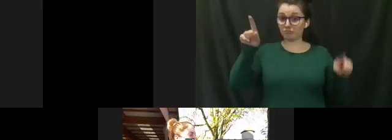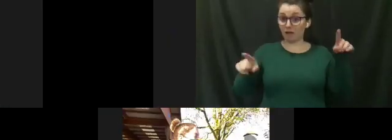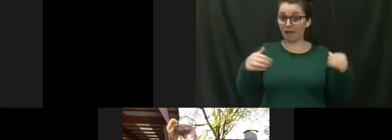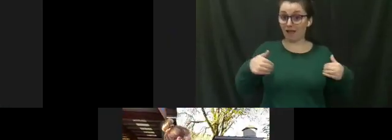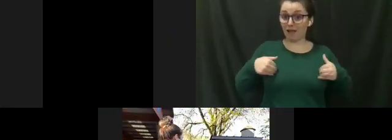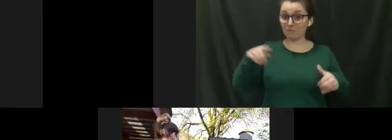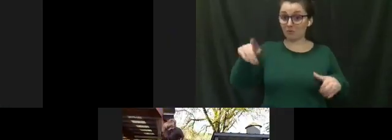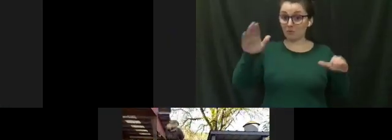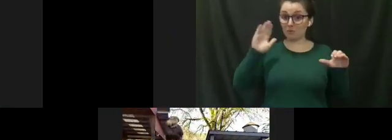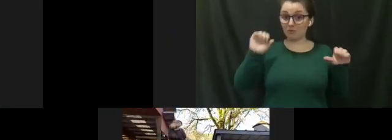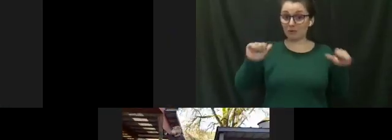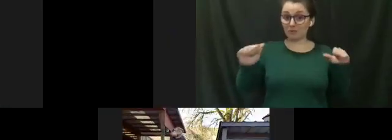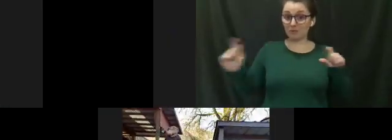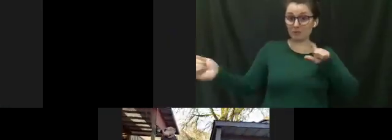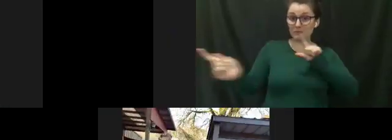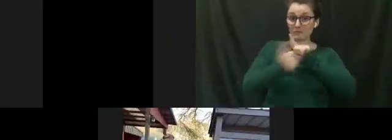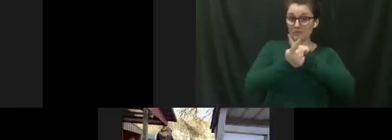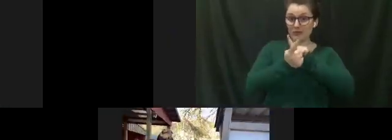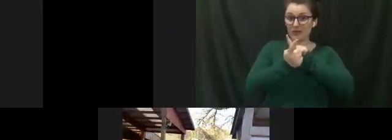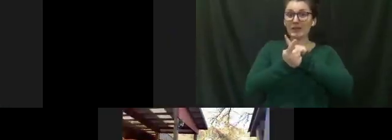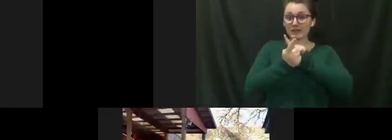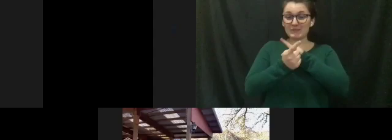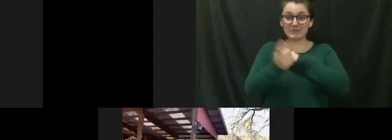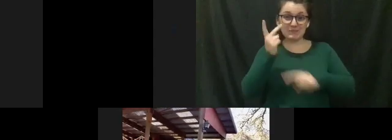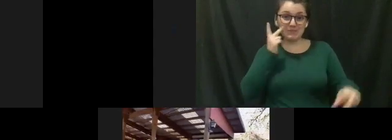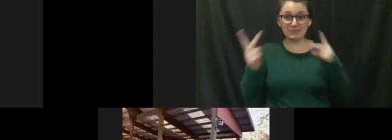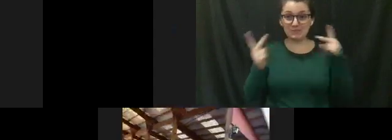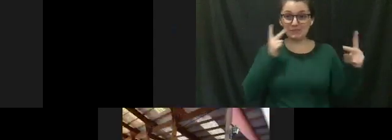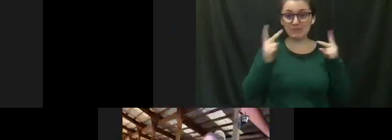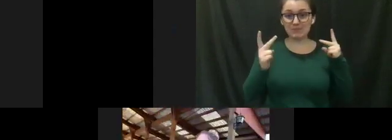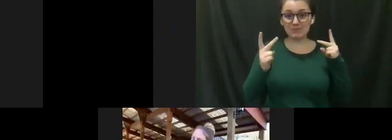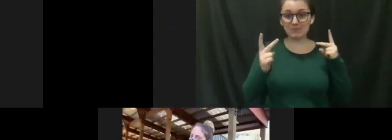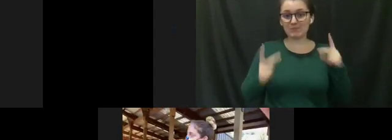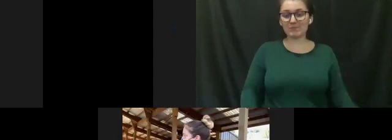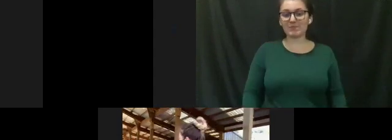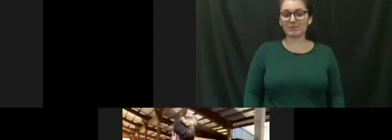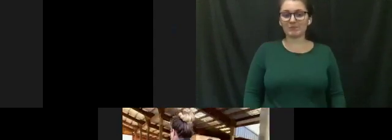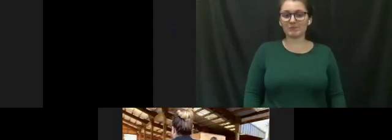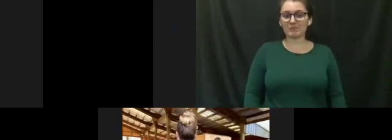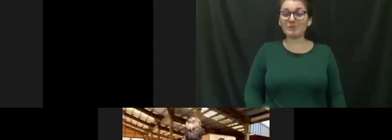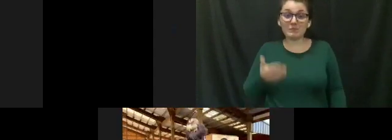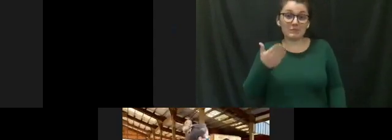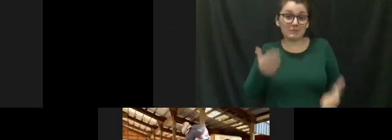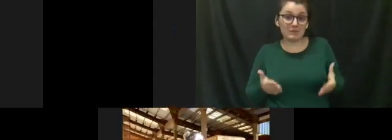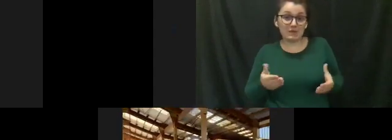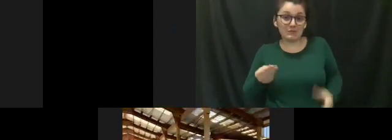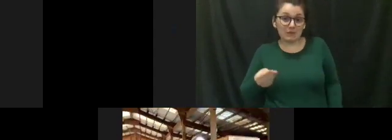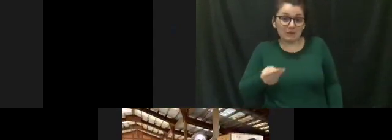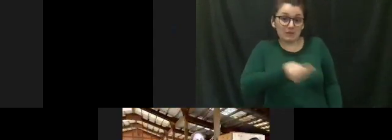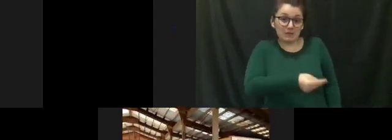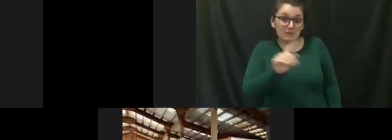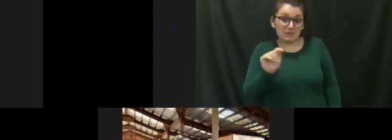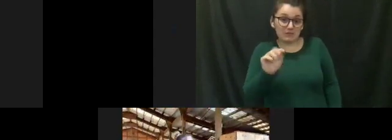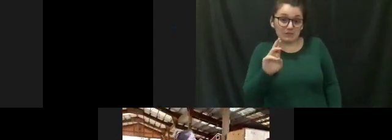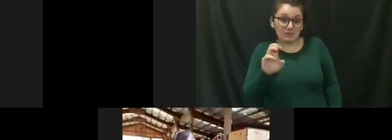meet up close and personal. We'll see if we can get some treats for them, because every time the zookeepers come